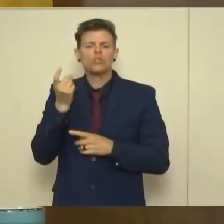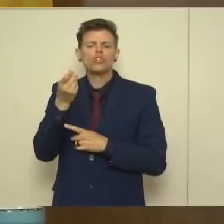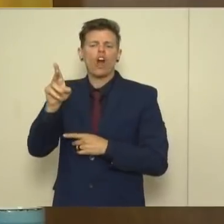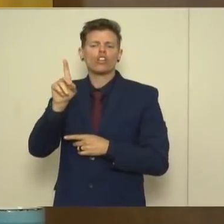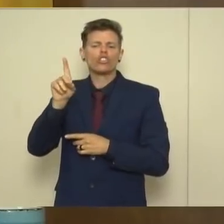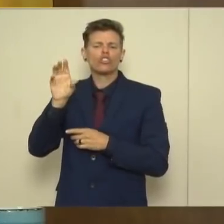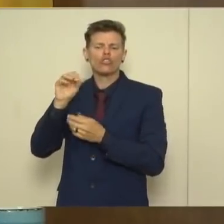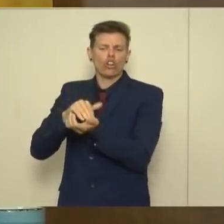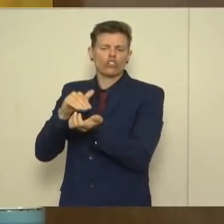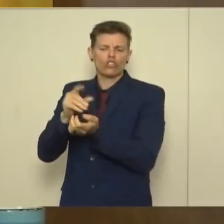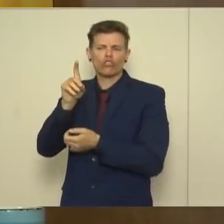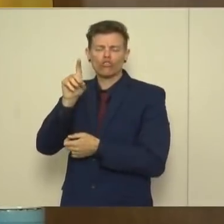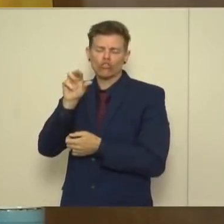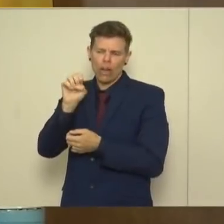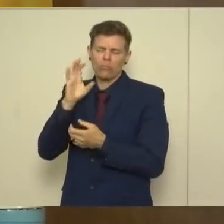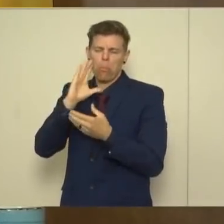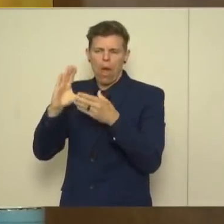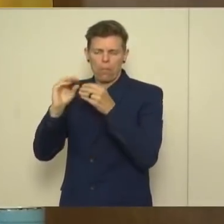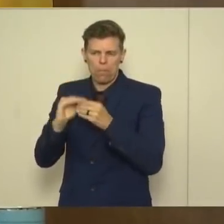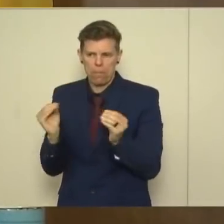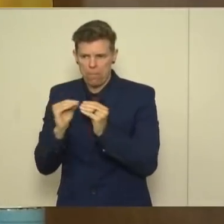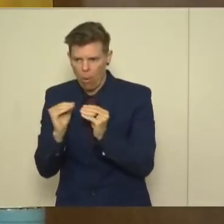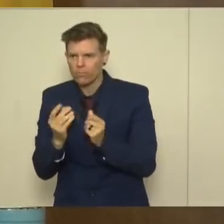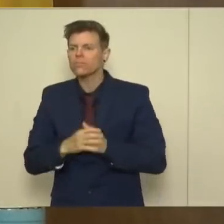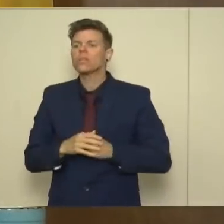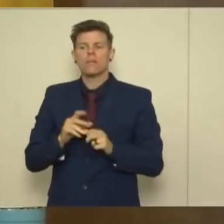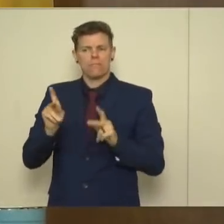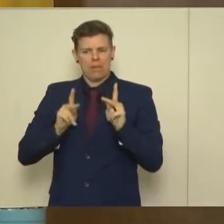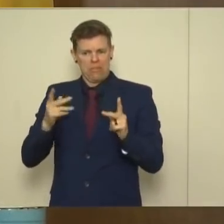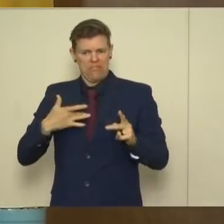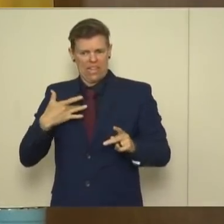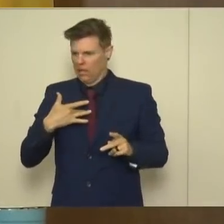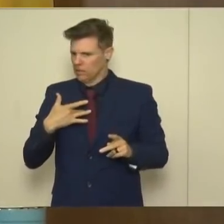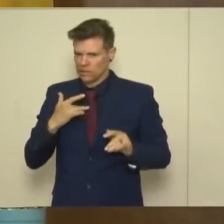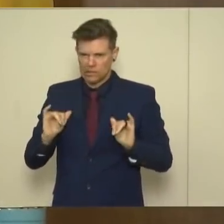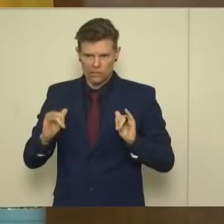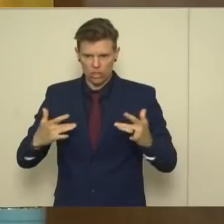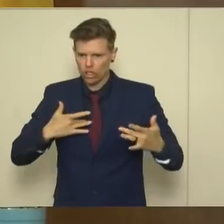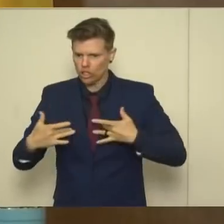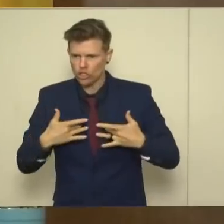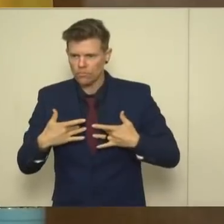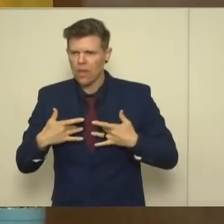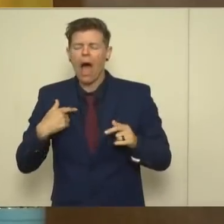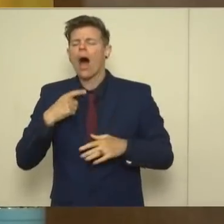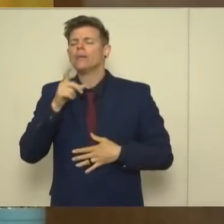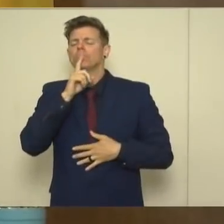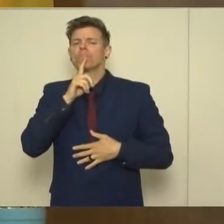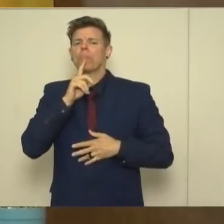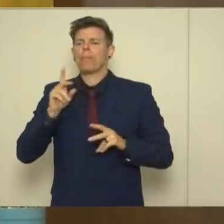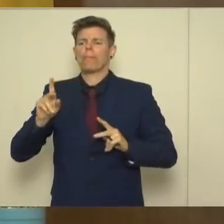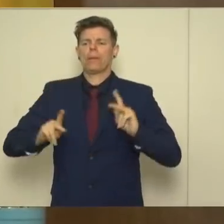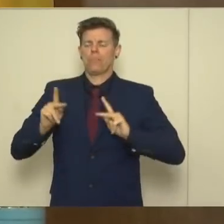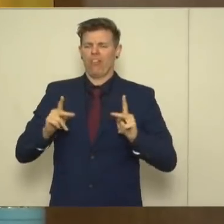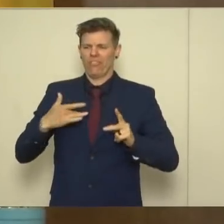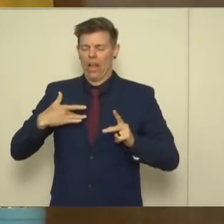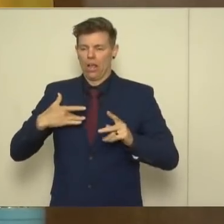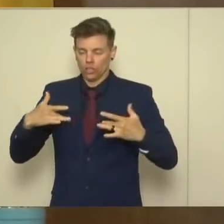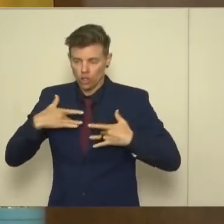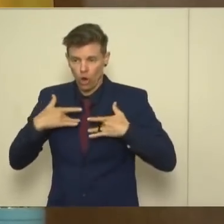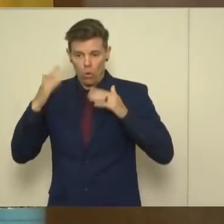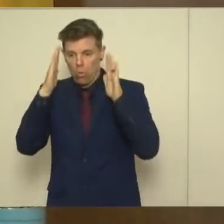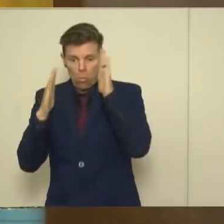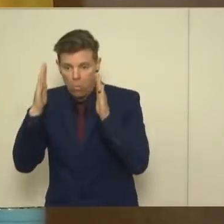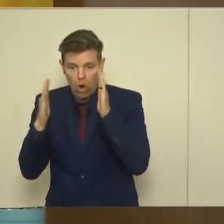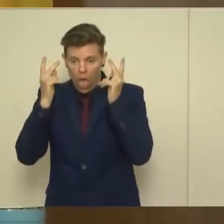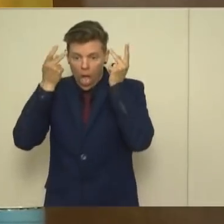when residents are concerned, I don't want unnecessary, none of us do, concern, but I actually appreciate that people are really